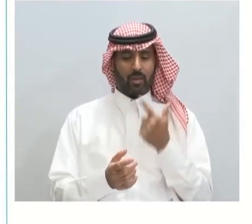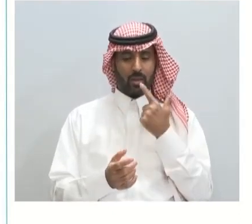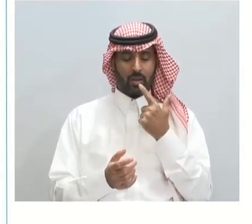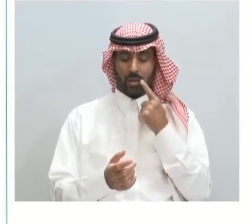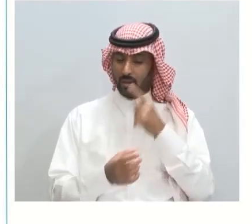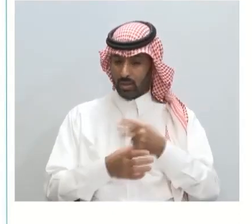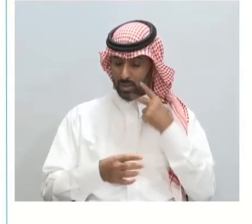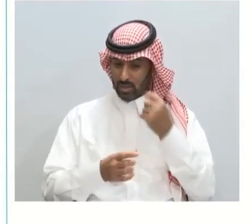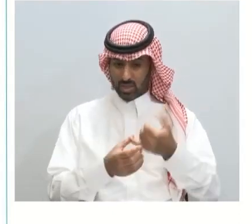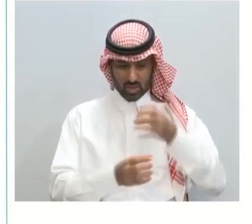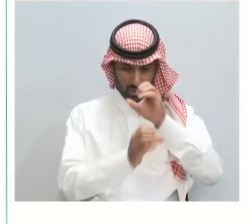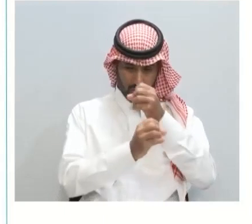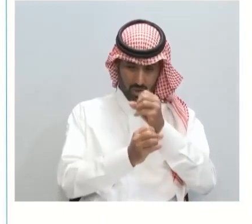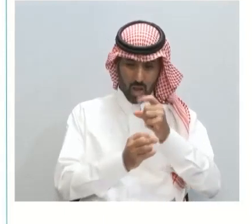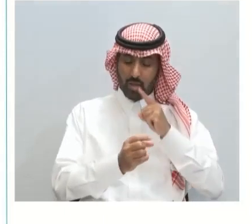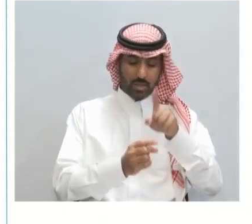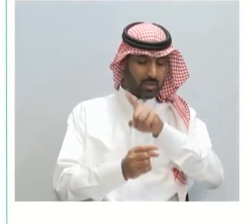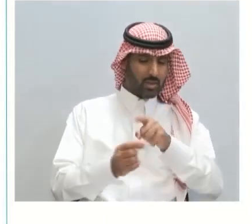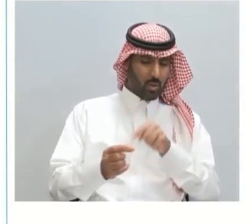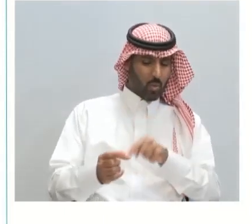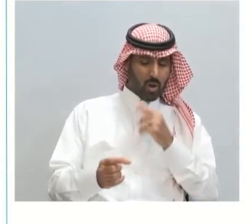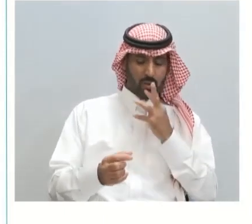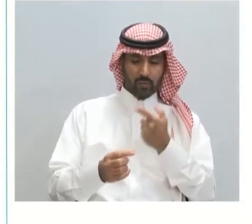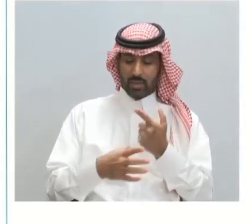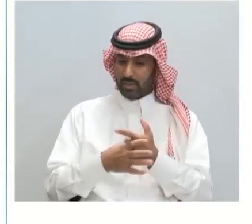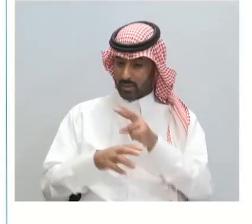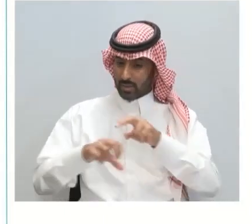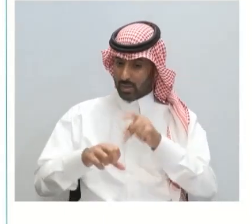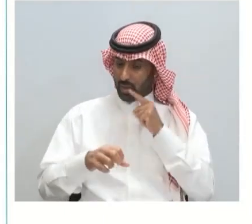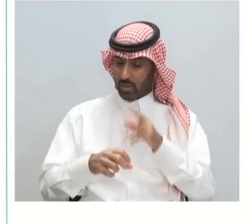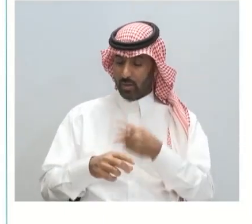genetic testing is particularly questionable when testing for a disease that is